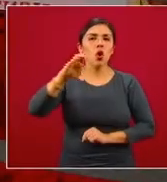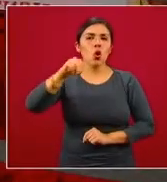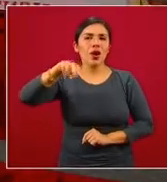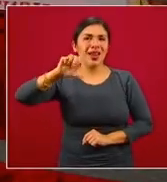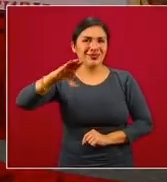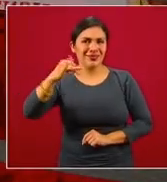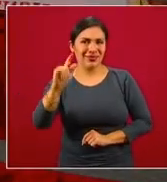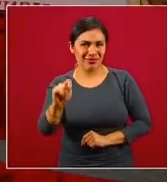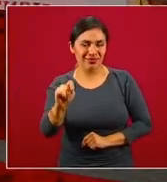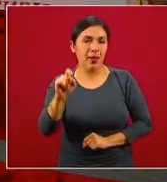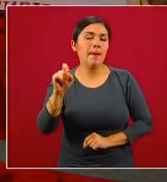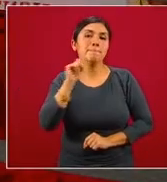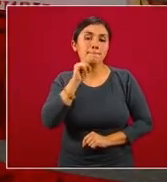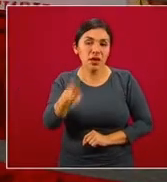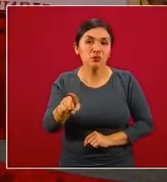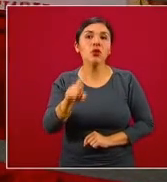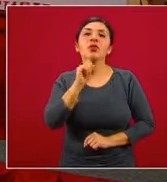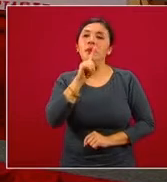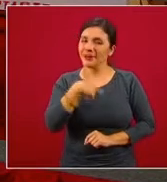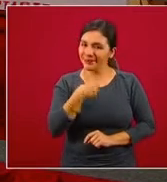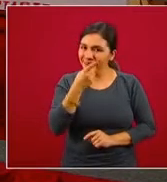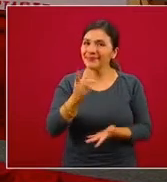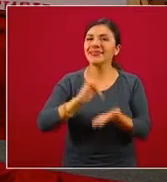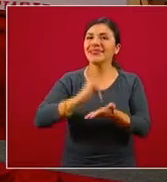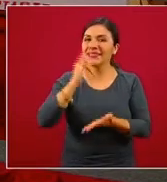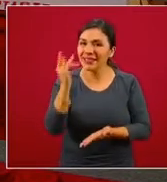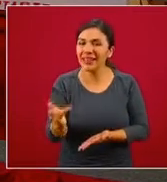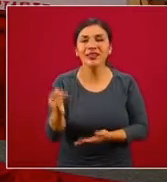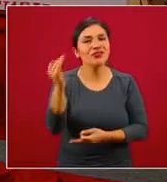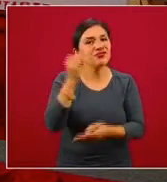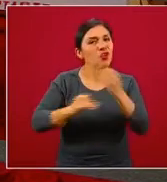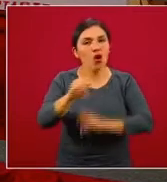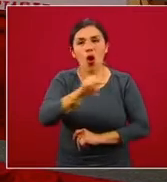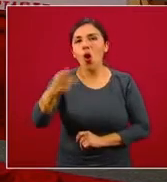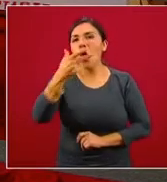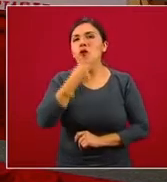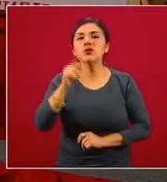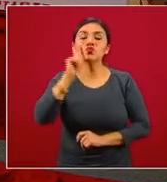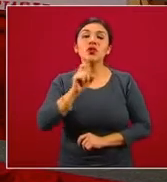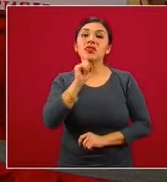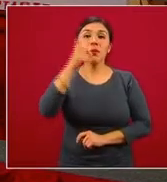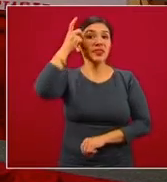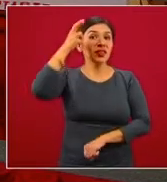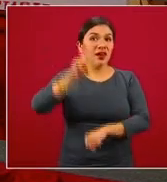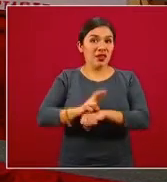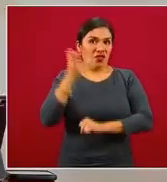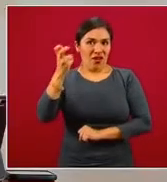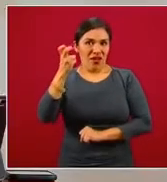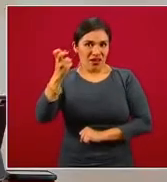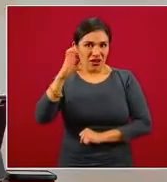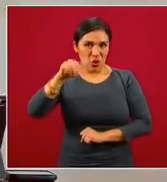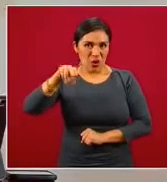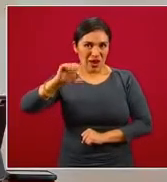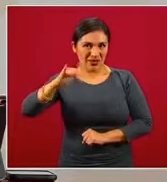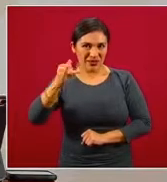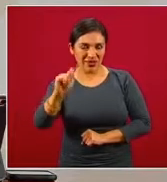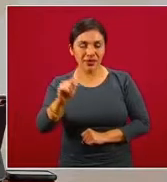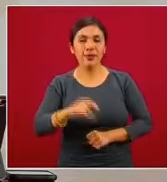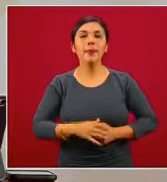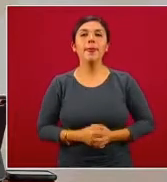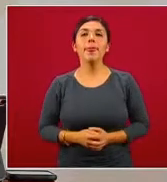mentioned that on Wednesday you reached the peak, the audience peak of this press con. 15 million